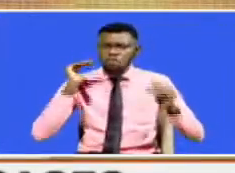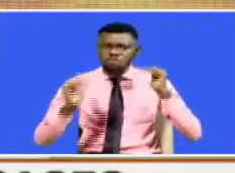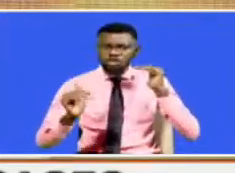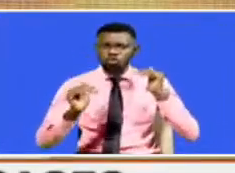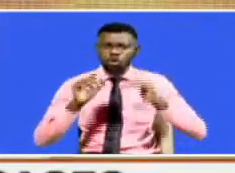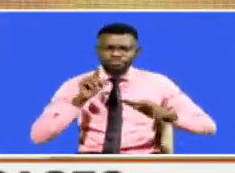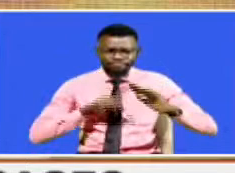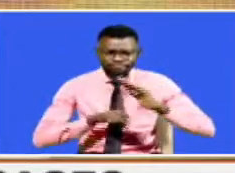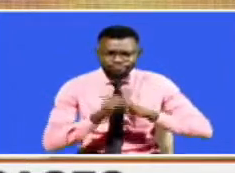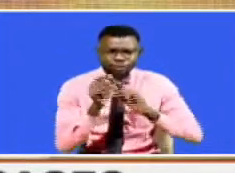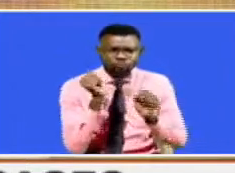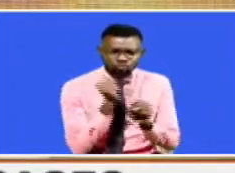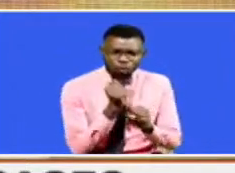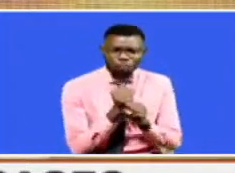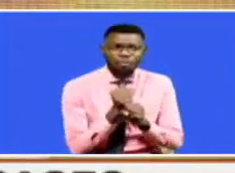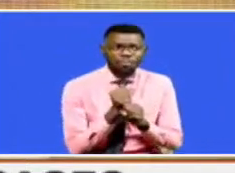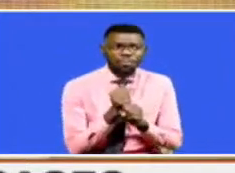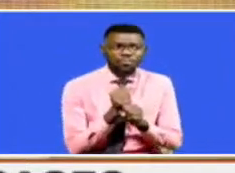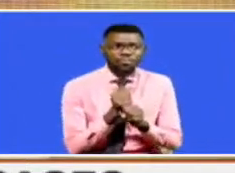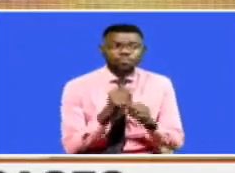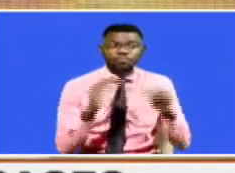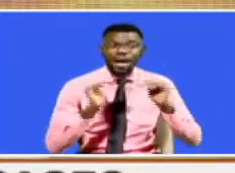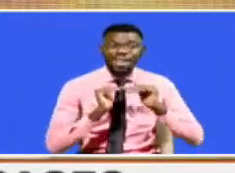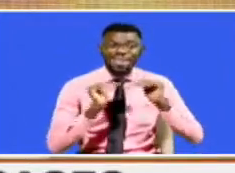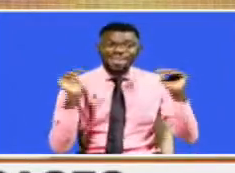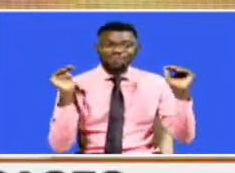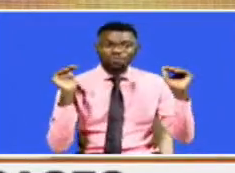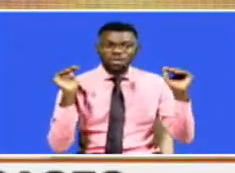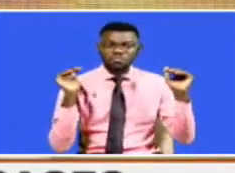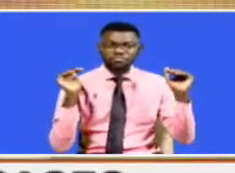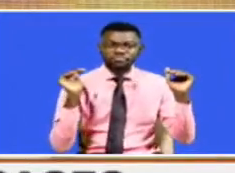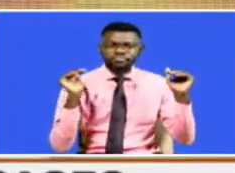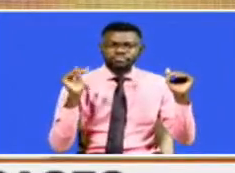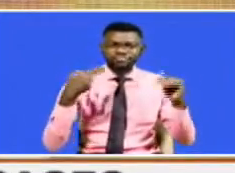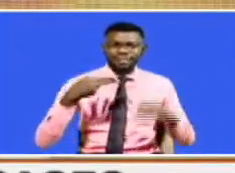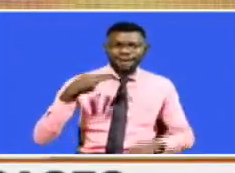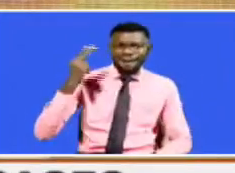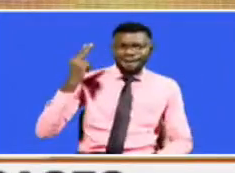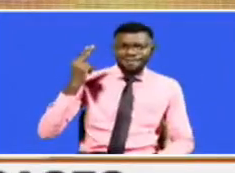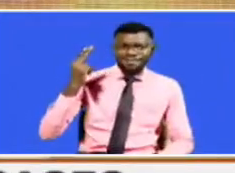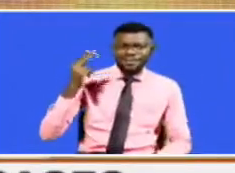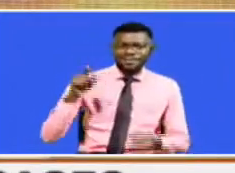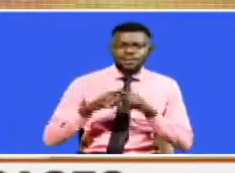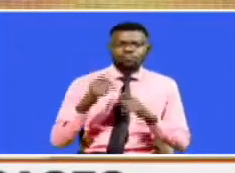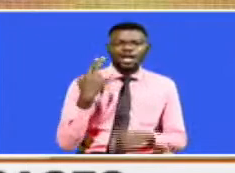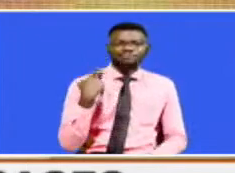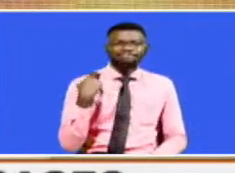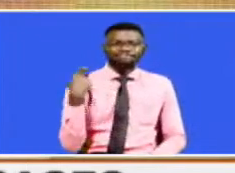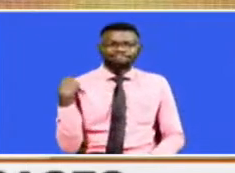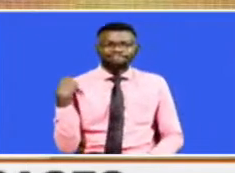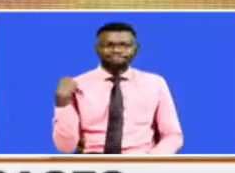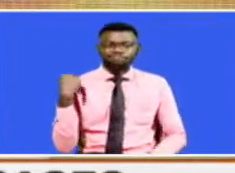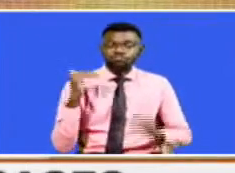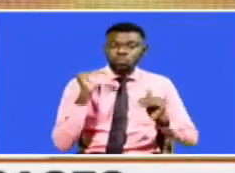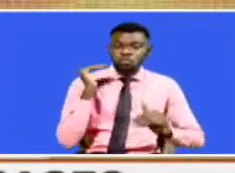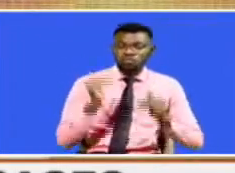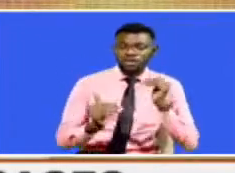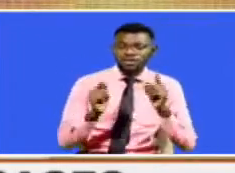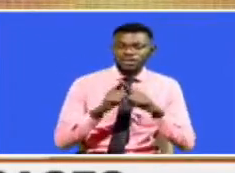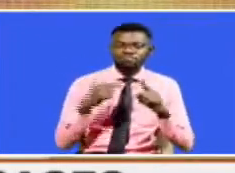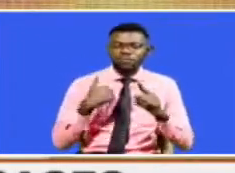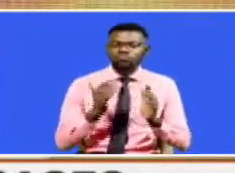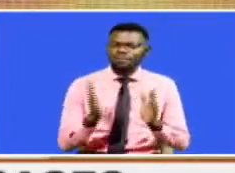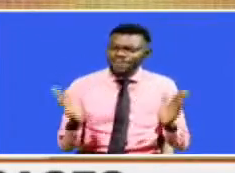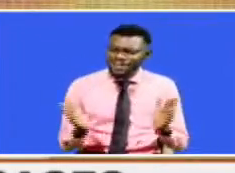enter at the level of an inspector when you are professional. I want to encourage